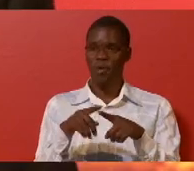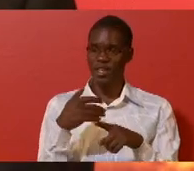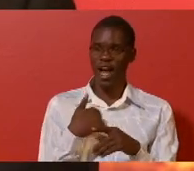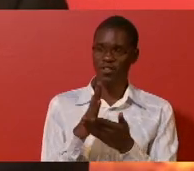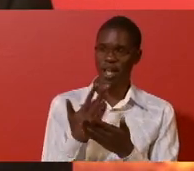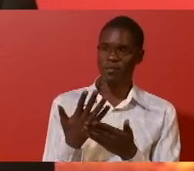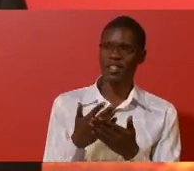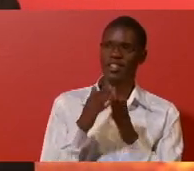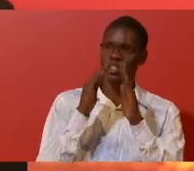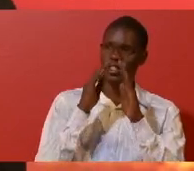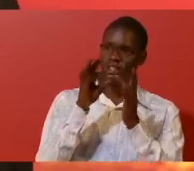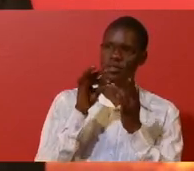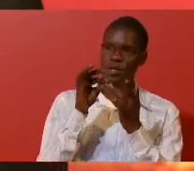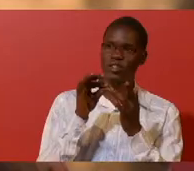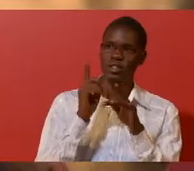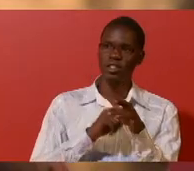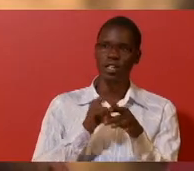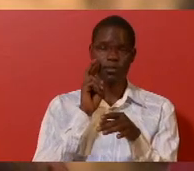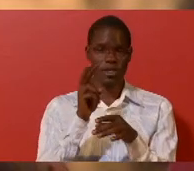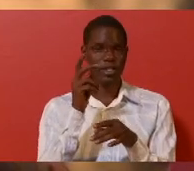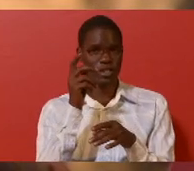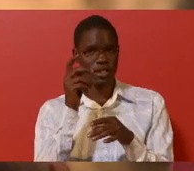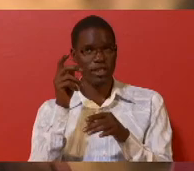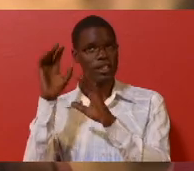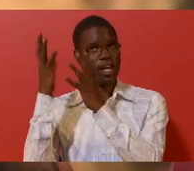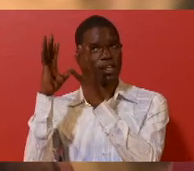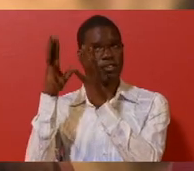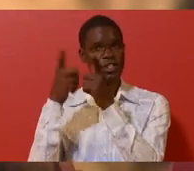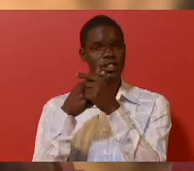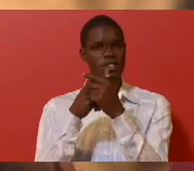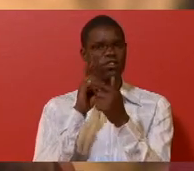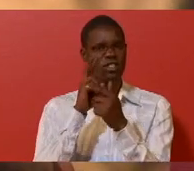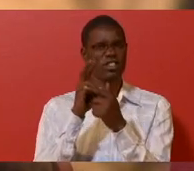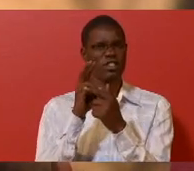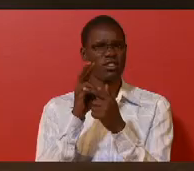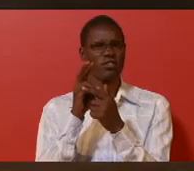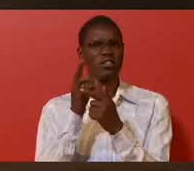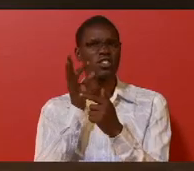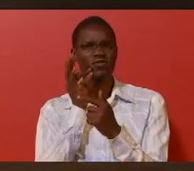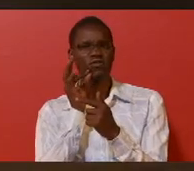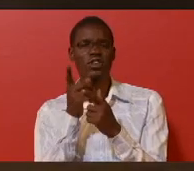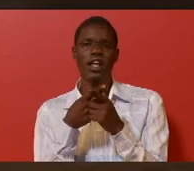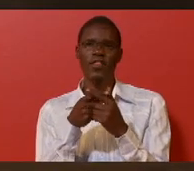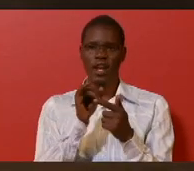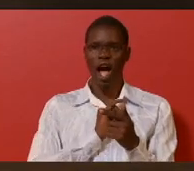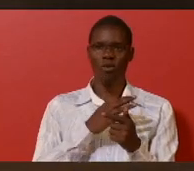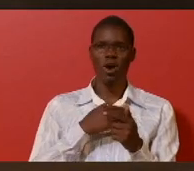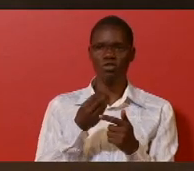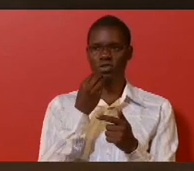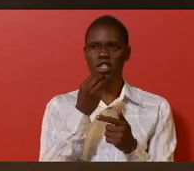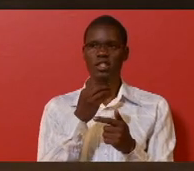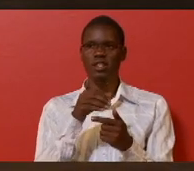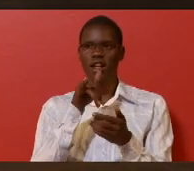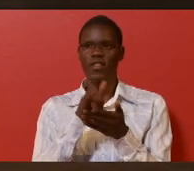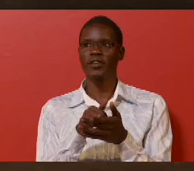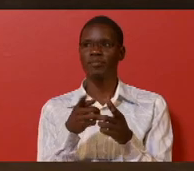special about this tree. If you see the tree and you see the fruit and you say, I want to eat some ackee with salt fish, and you go to